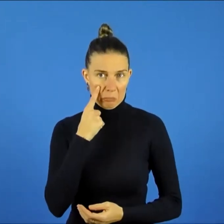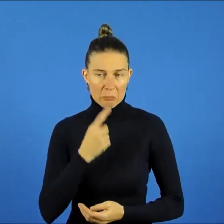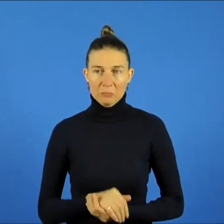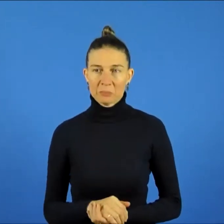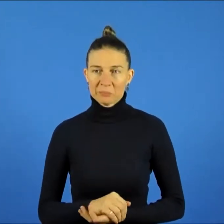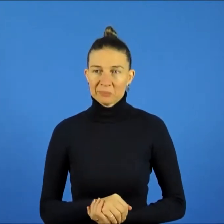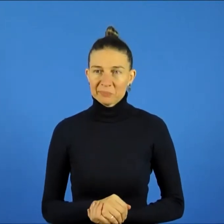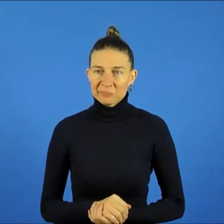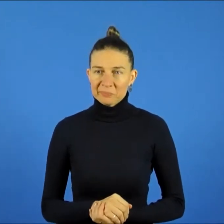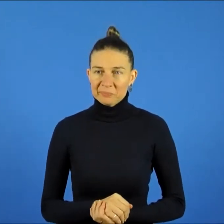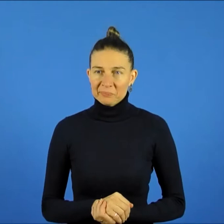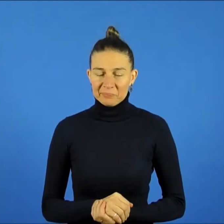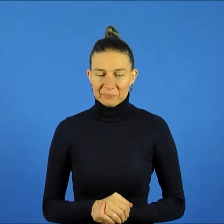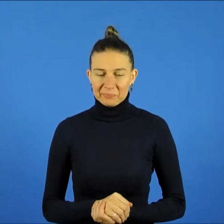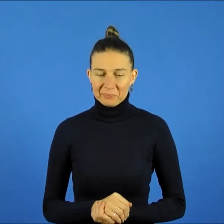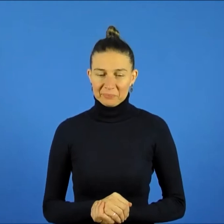more.